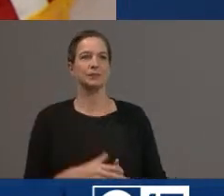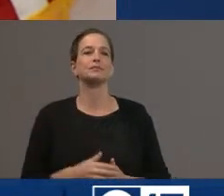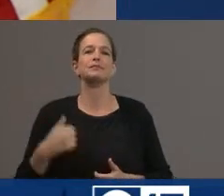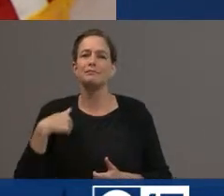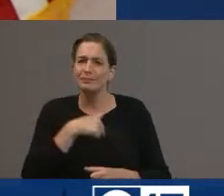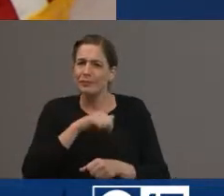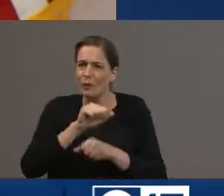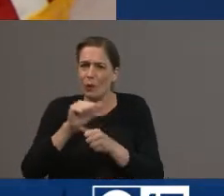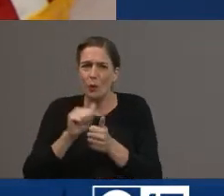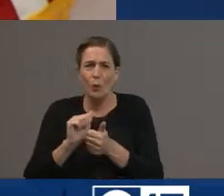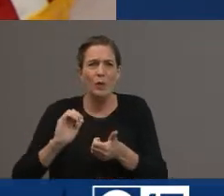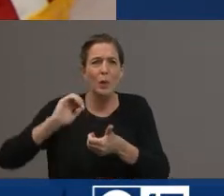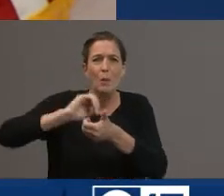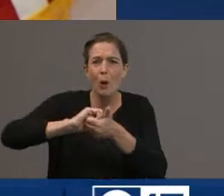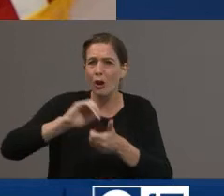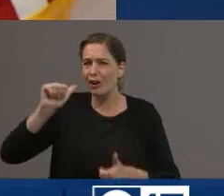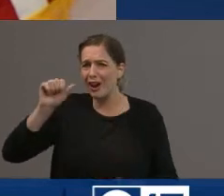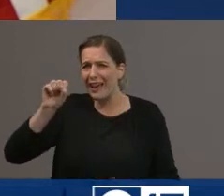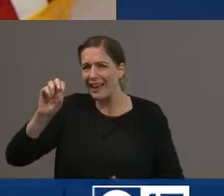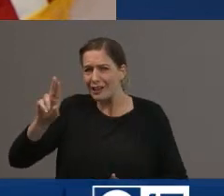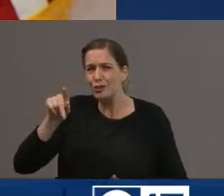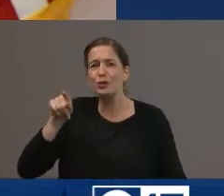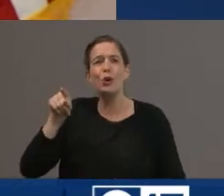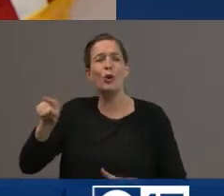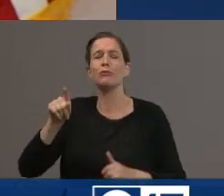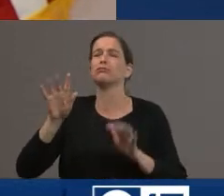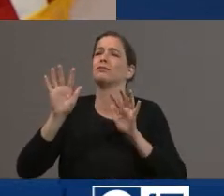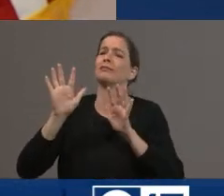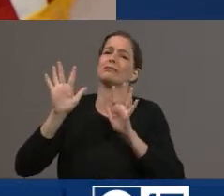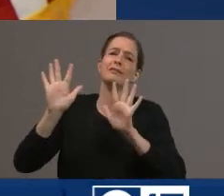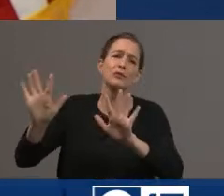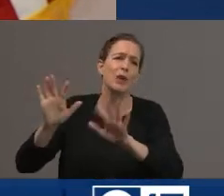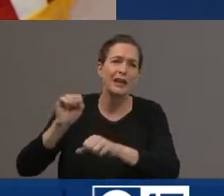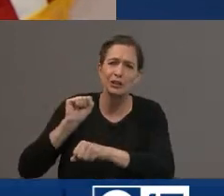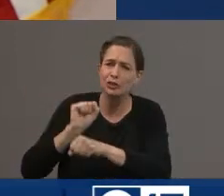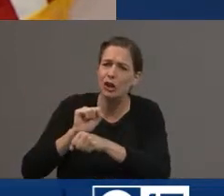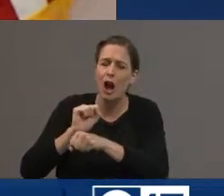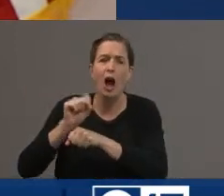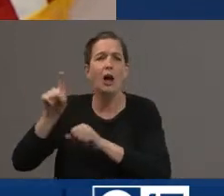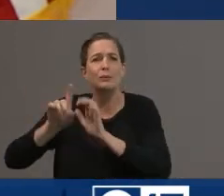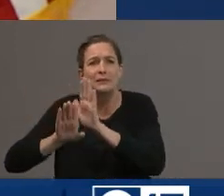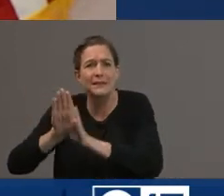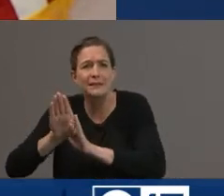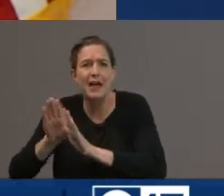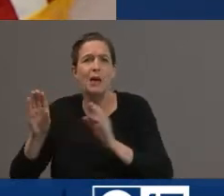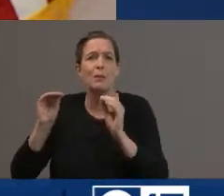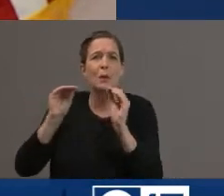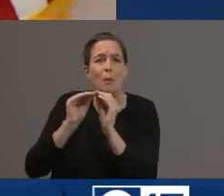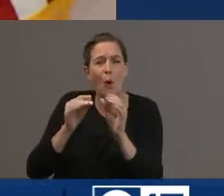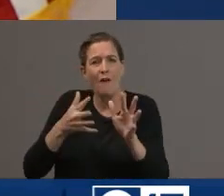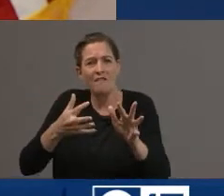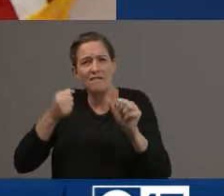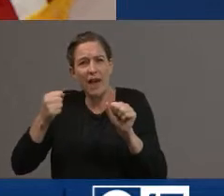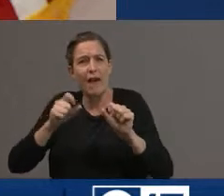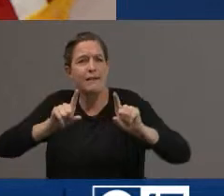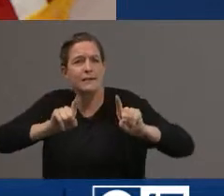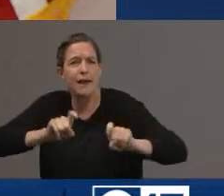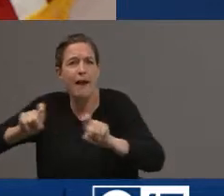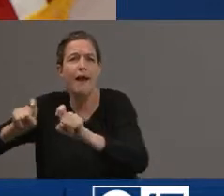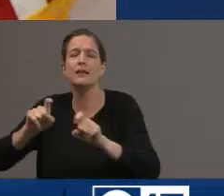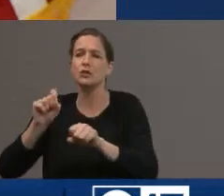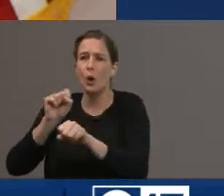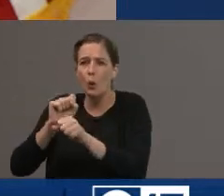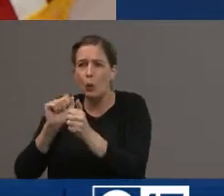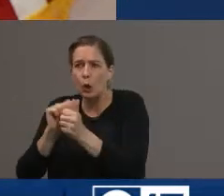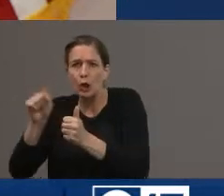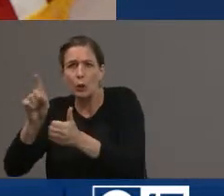been doing a great job in developing additional testing. So with working with our healthcare partners, our universities, and other